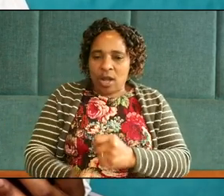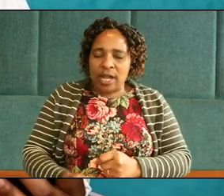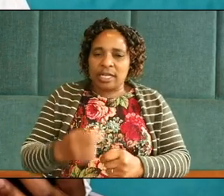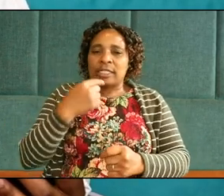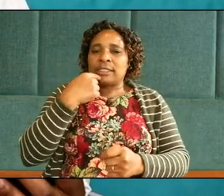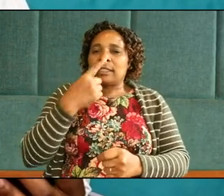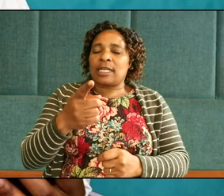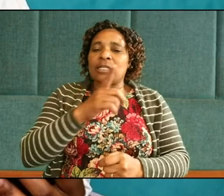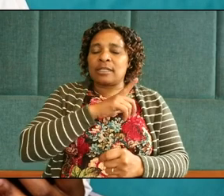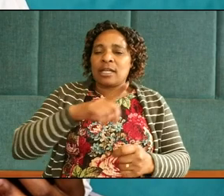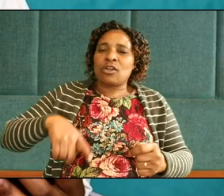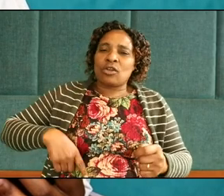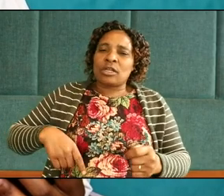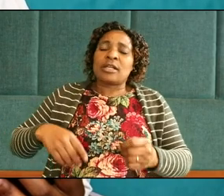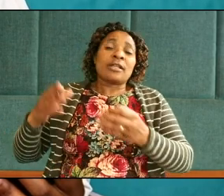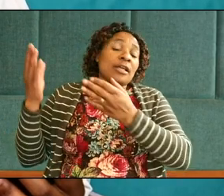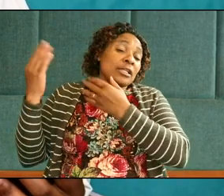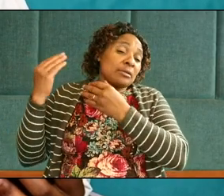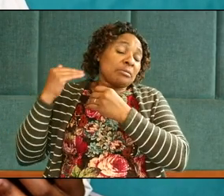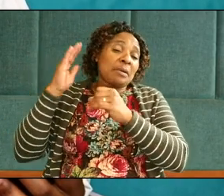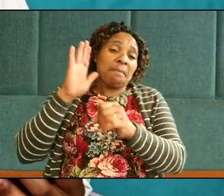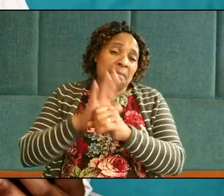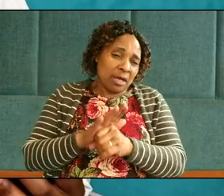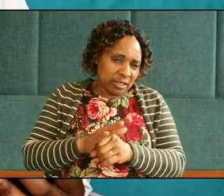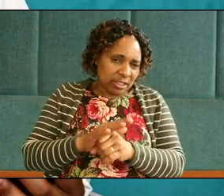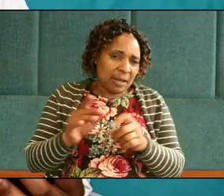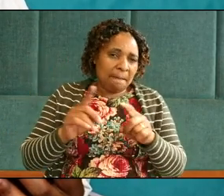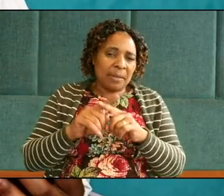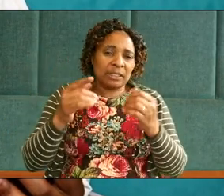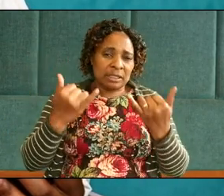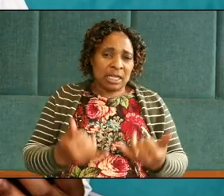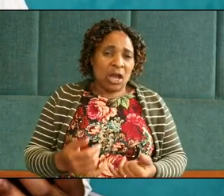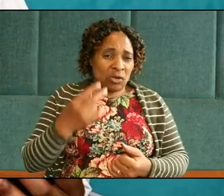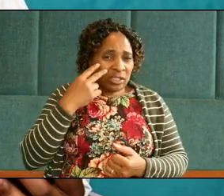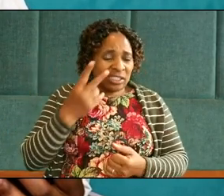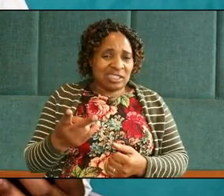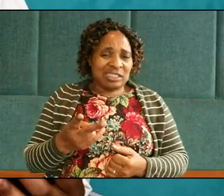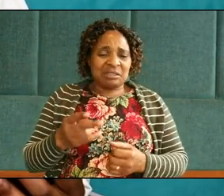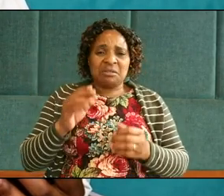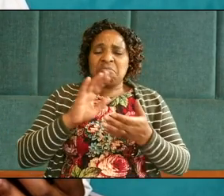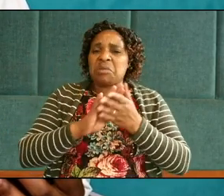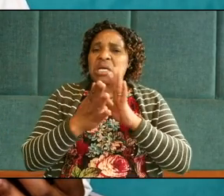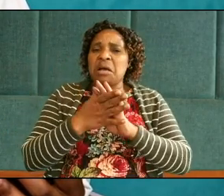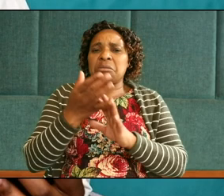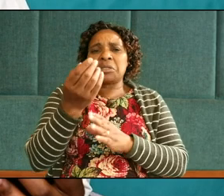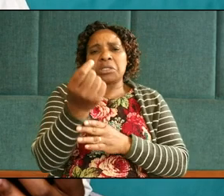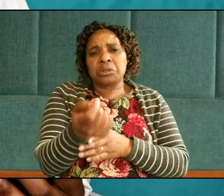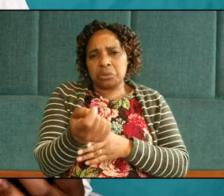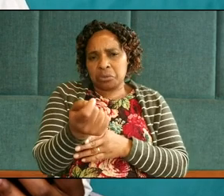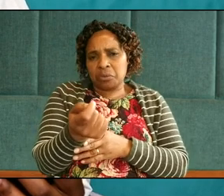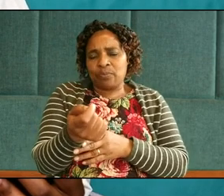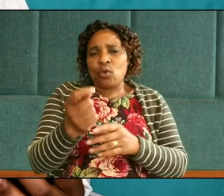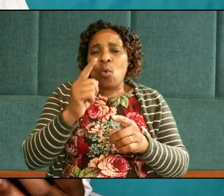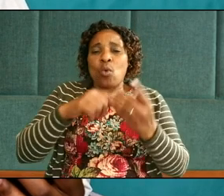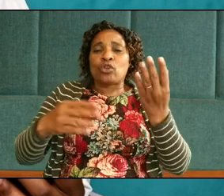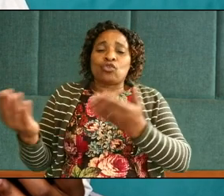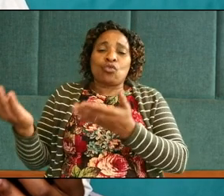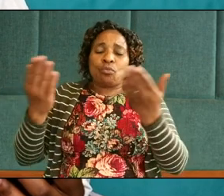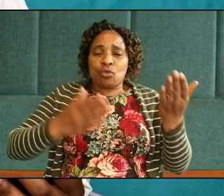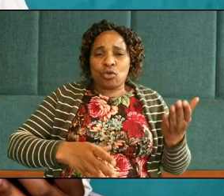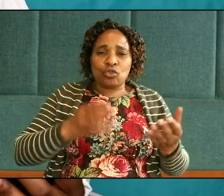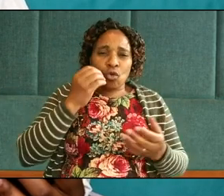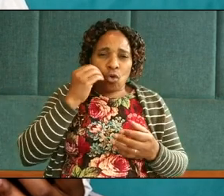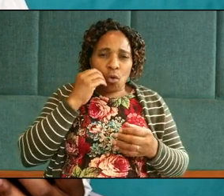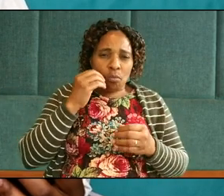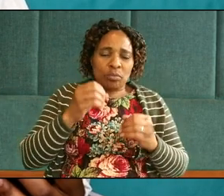the Lord. You expected much, but see, it turned out to be little. What you brought home, I blew